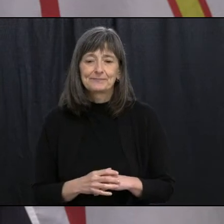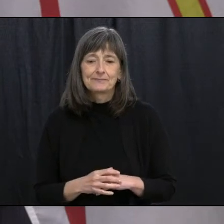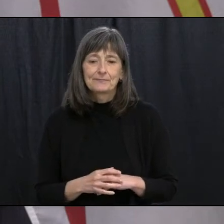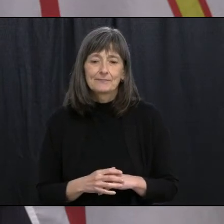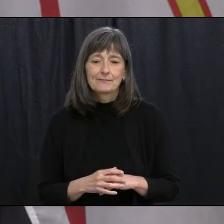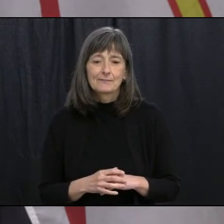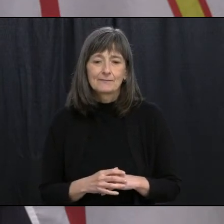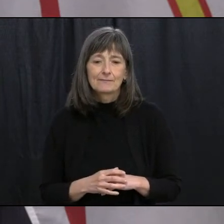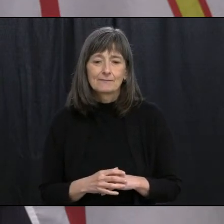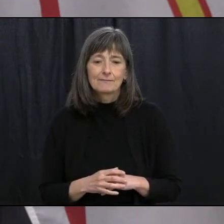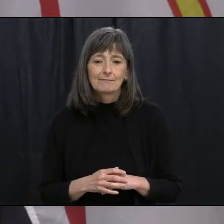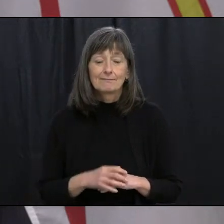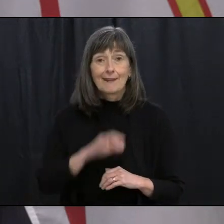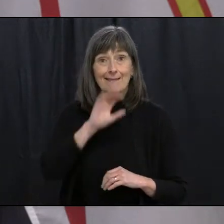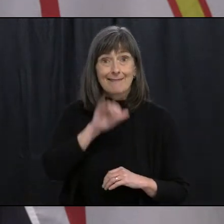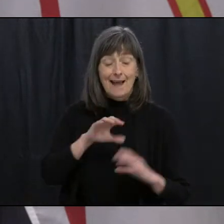of